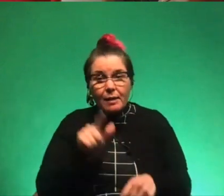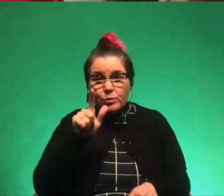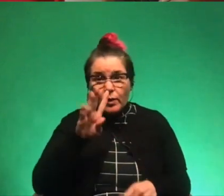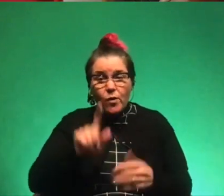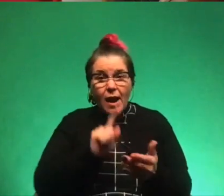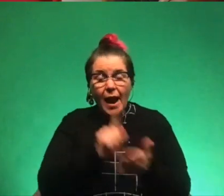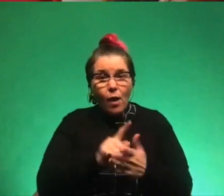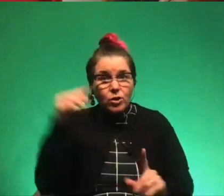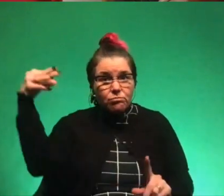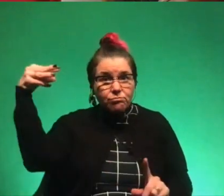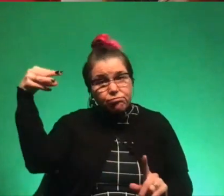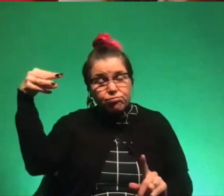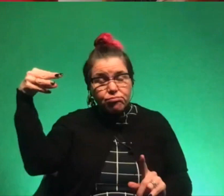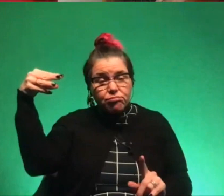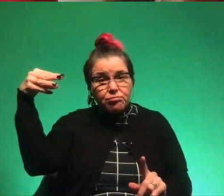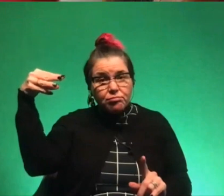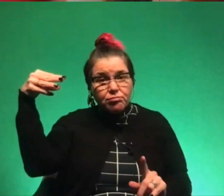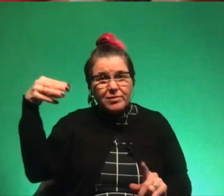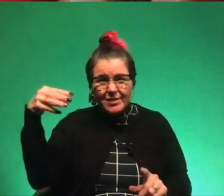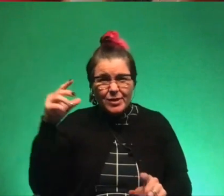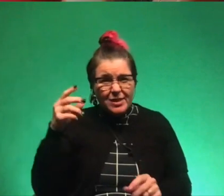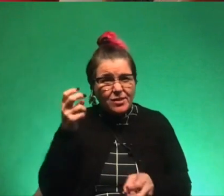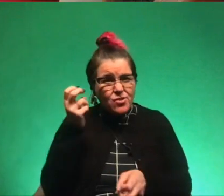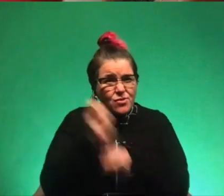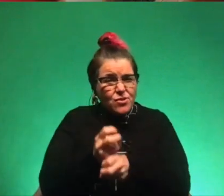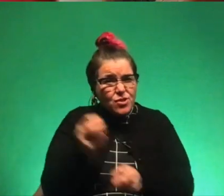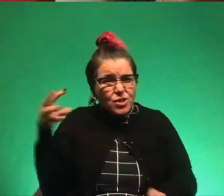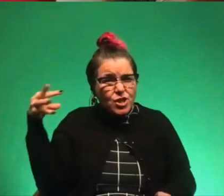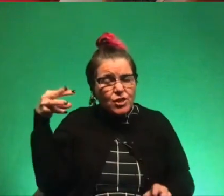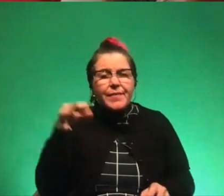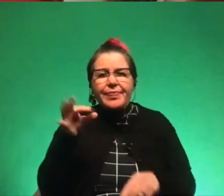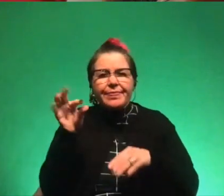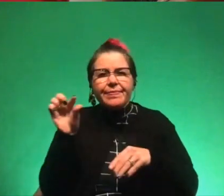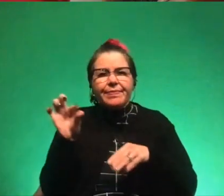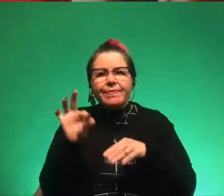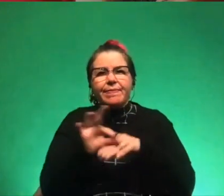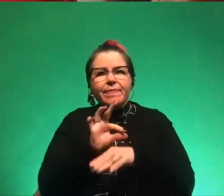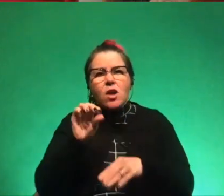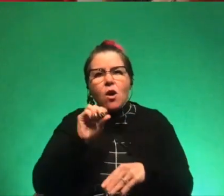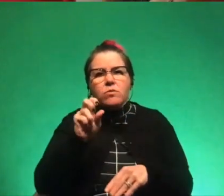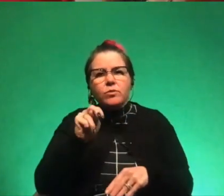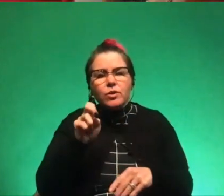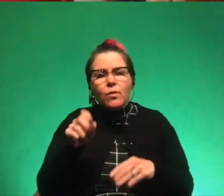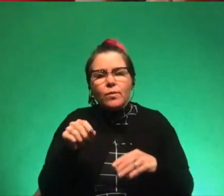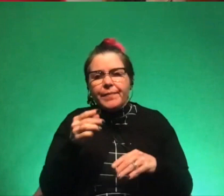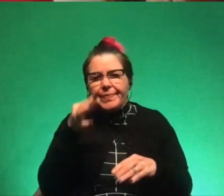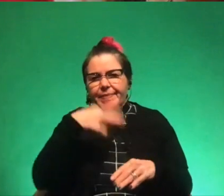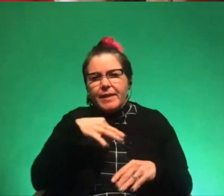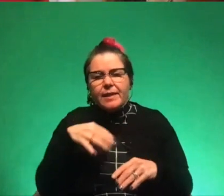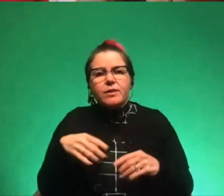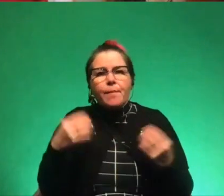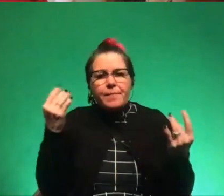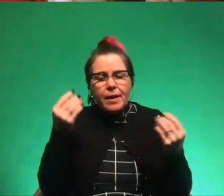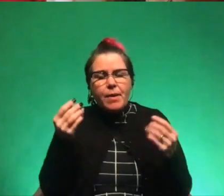daylight. And the sun's really harsh there because of the thin ozone layer. So I probably spend more time thinking about keeping